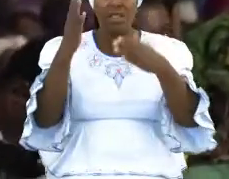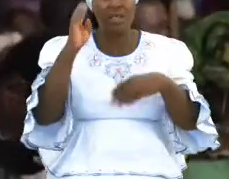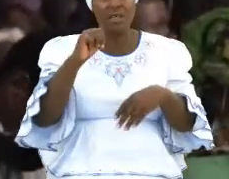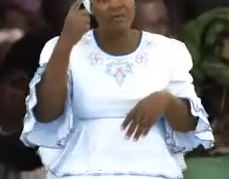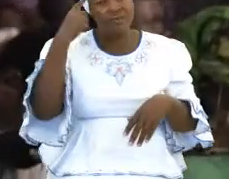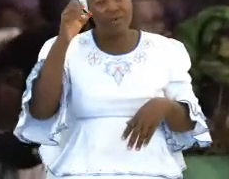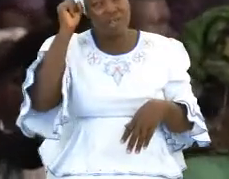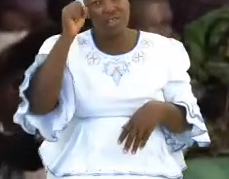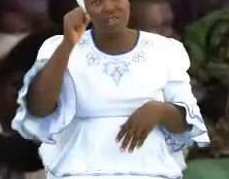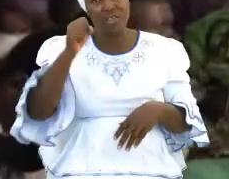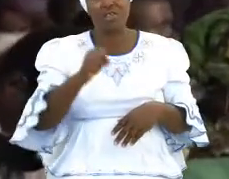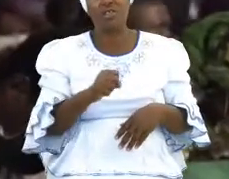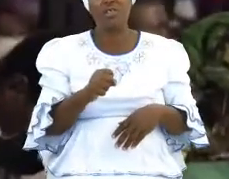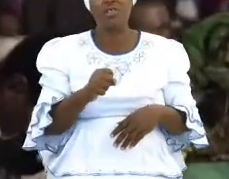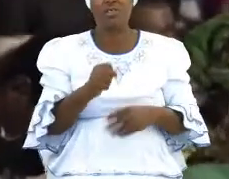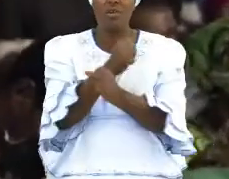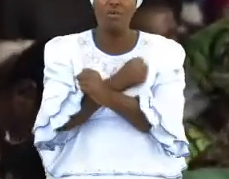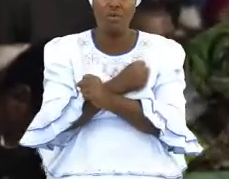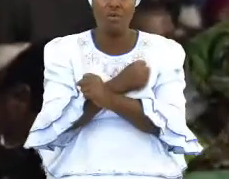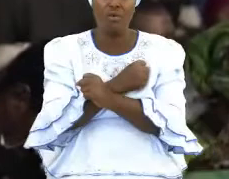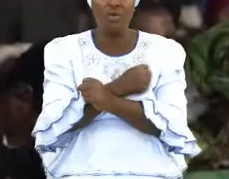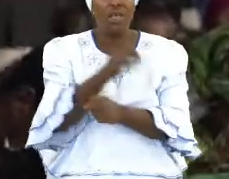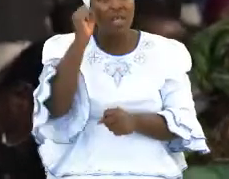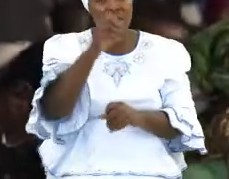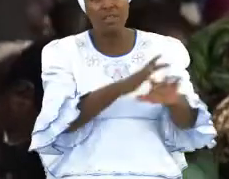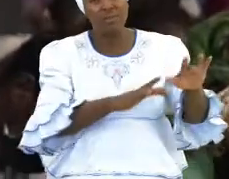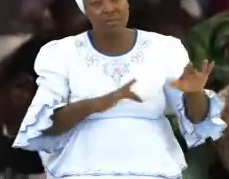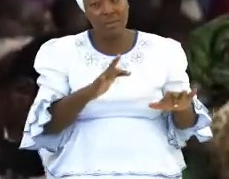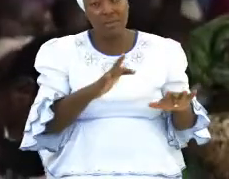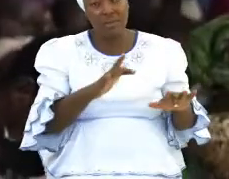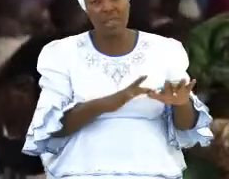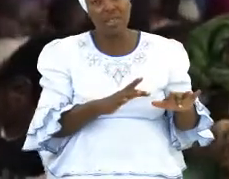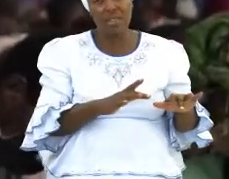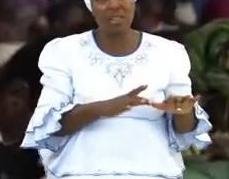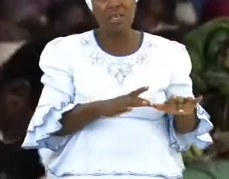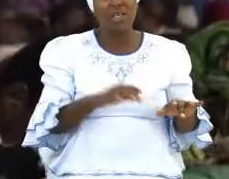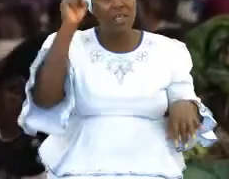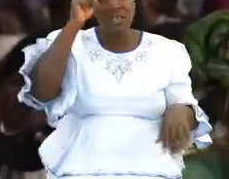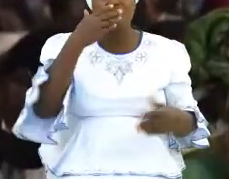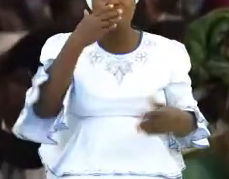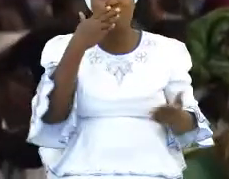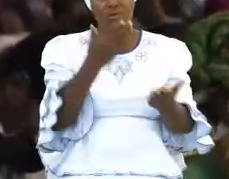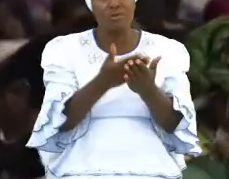mercy. Thank him for his goodness.